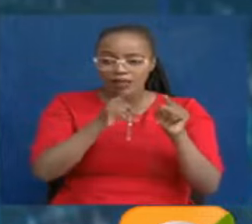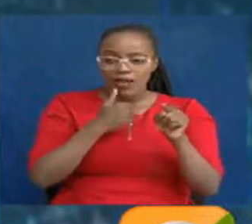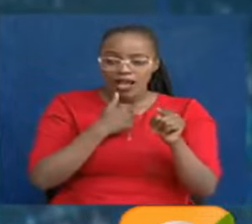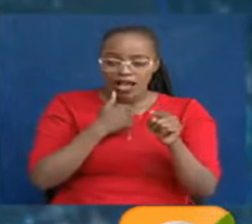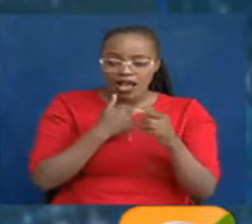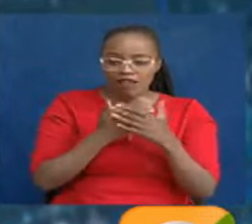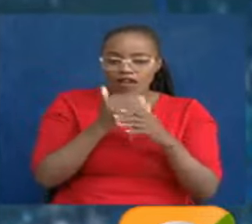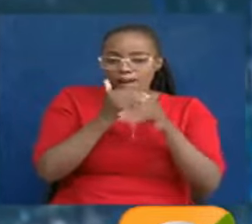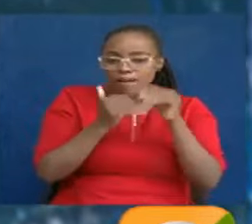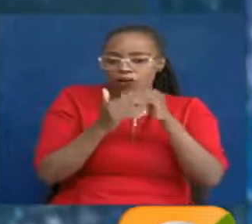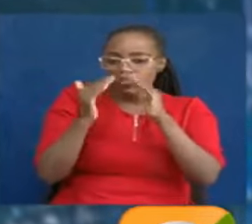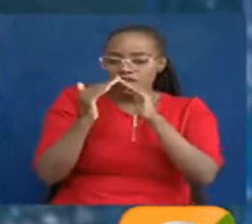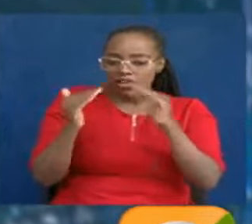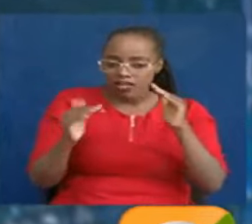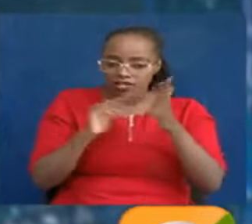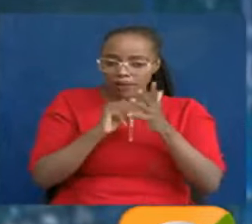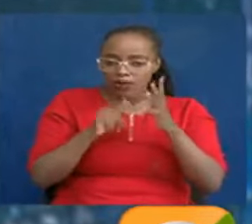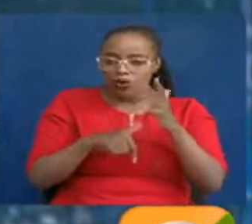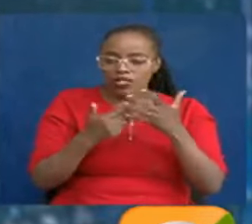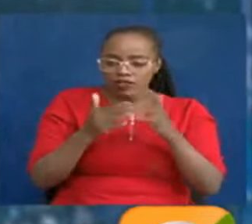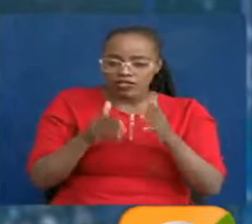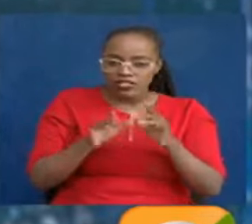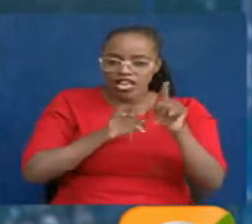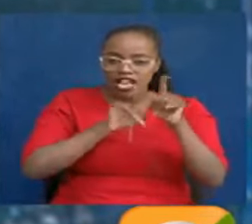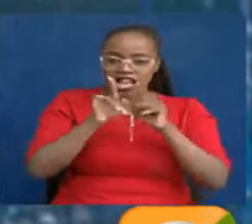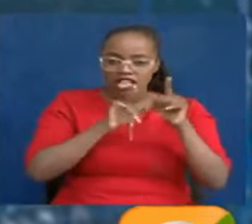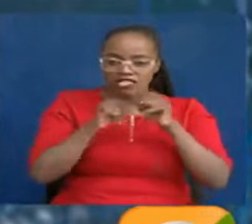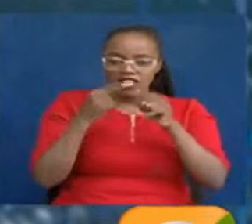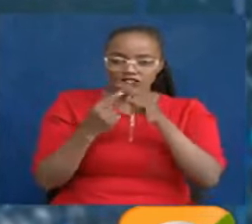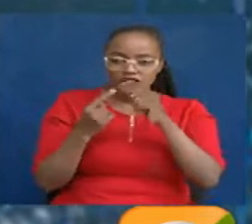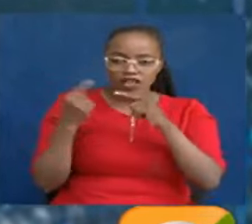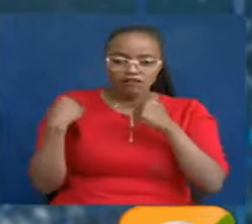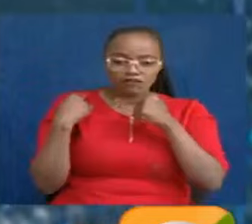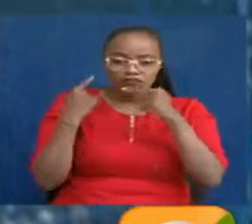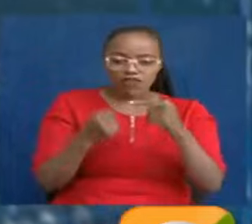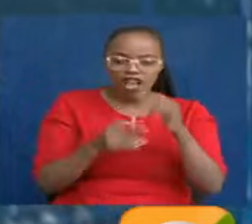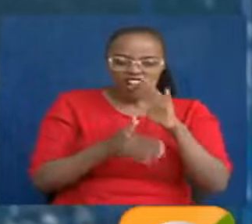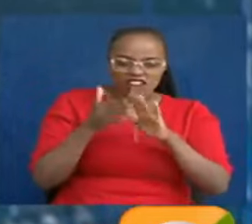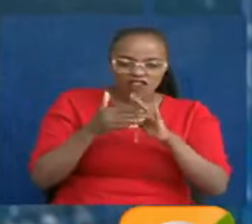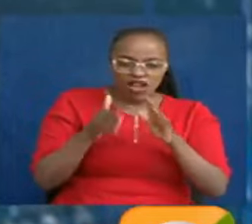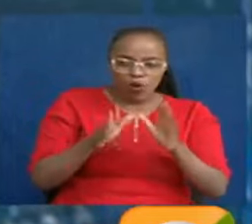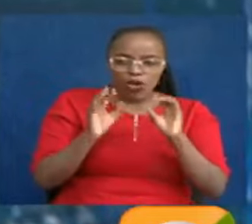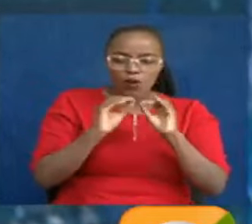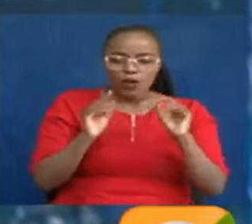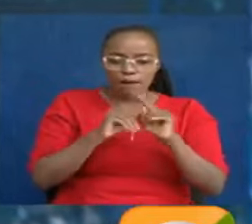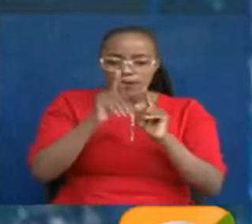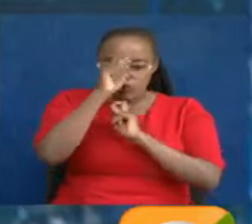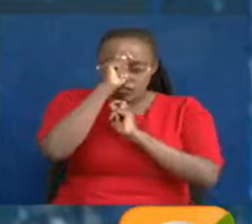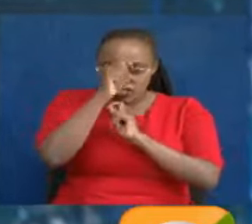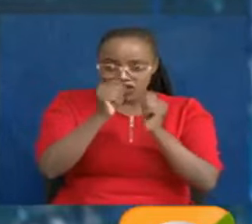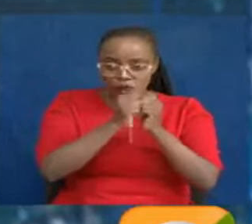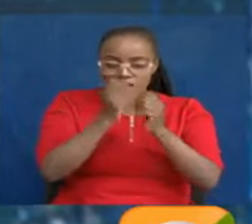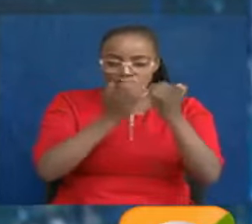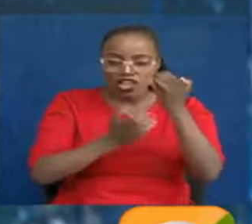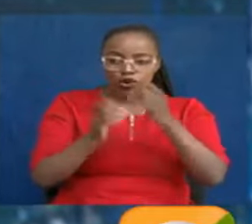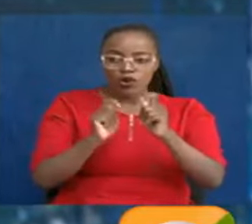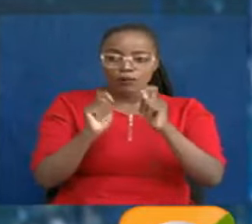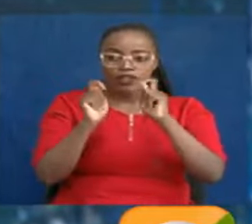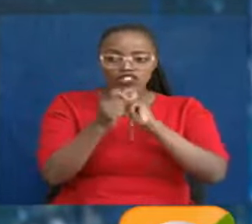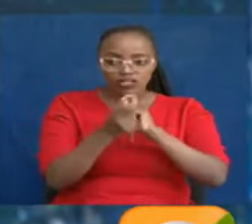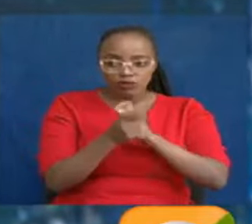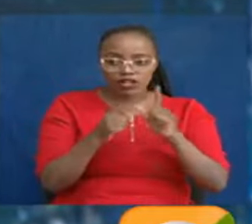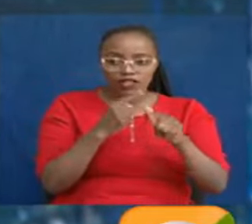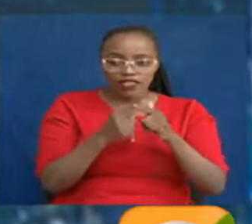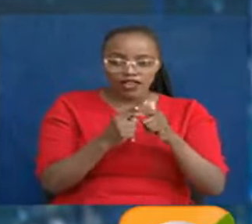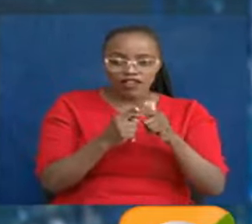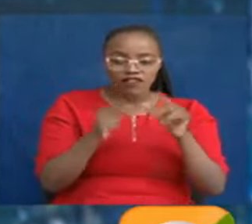building a house. Yeah. It's a journey of decades. It's not a quick fix, but in respect to economic transformation, they will